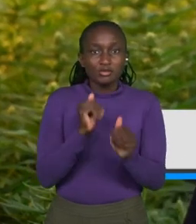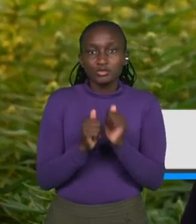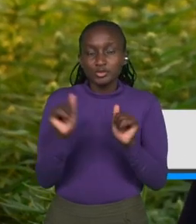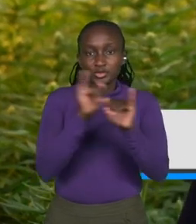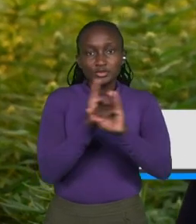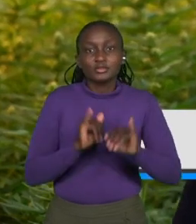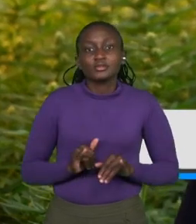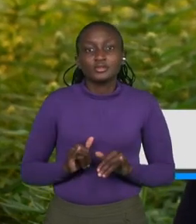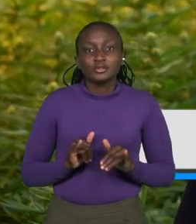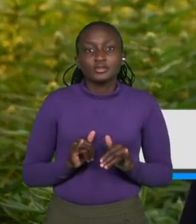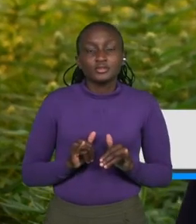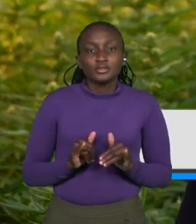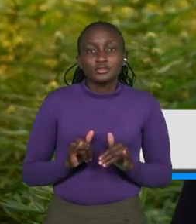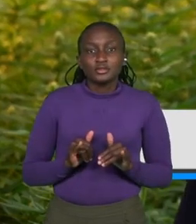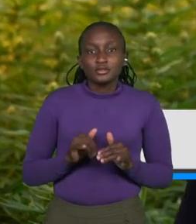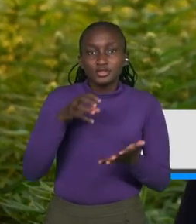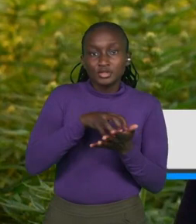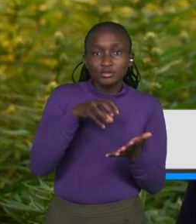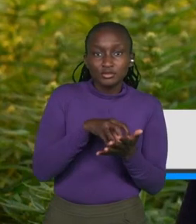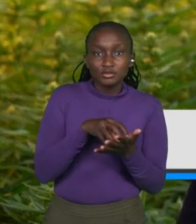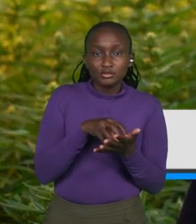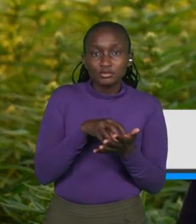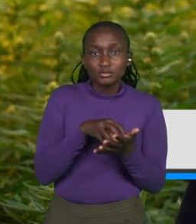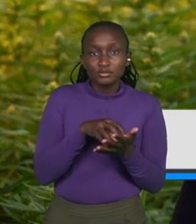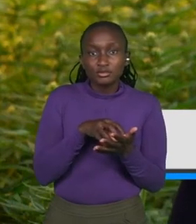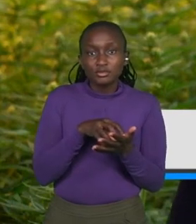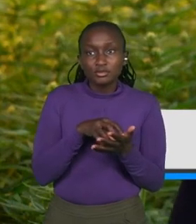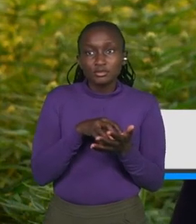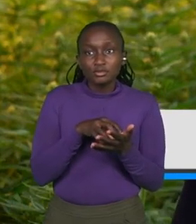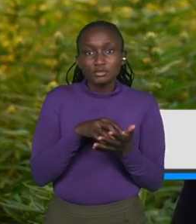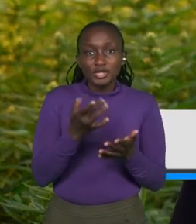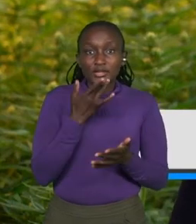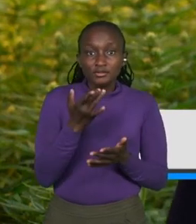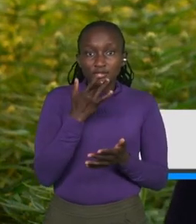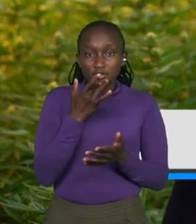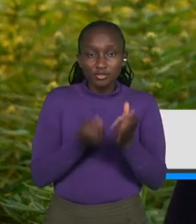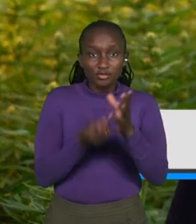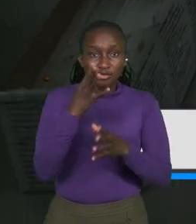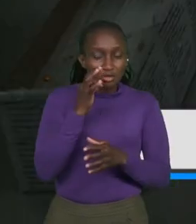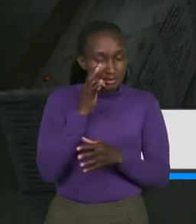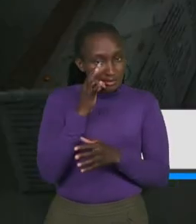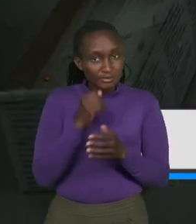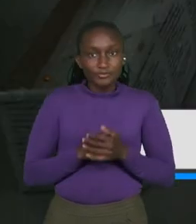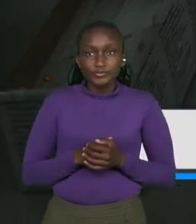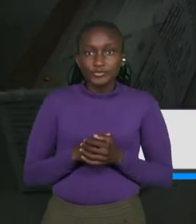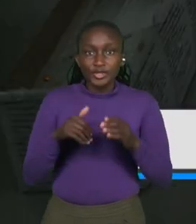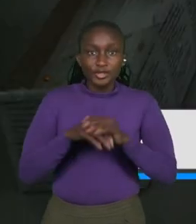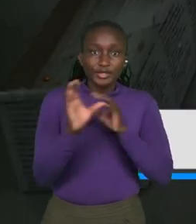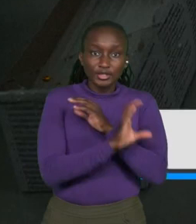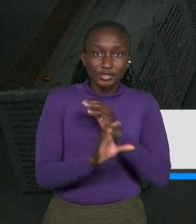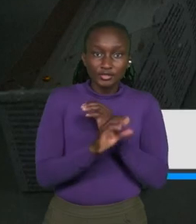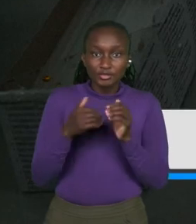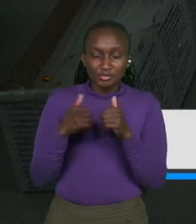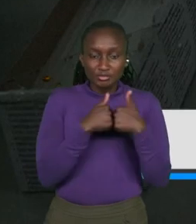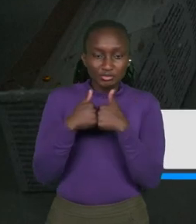clean. And so the conditions are of favorable for growing cannabis, definitely. In a country with a